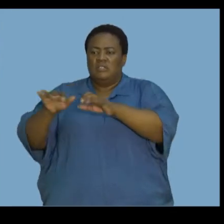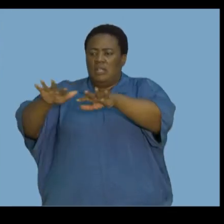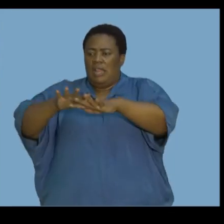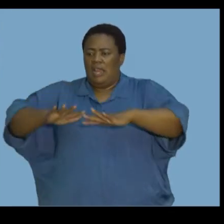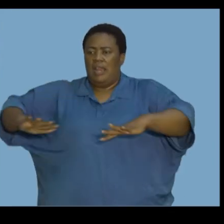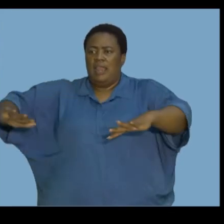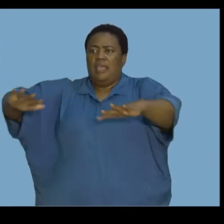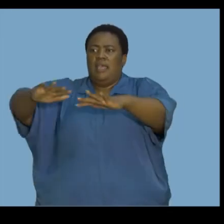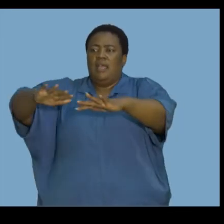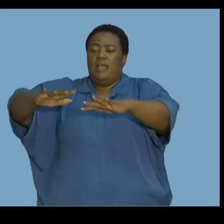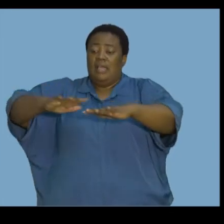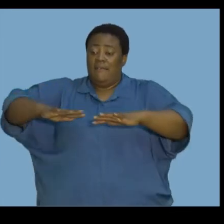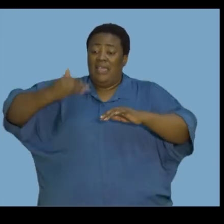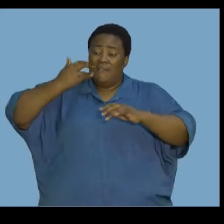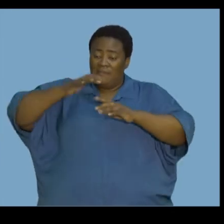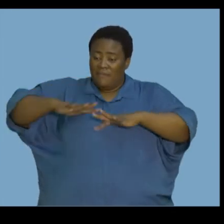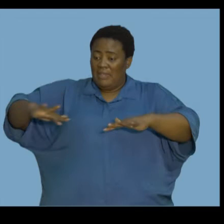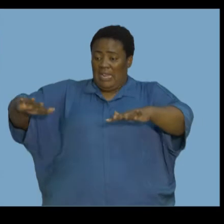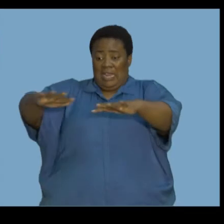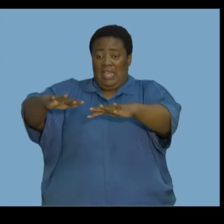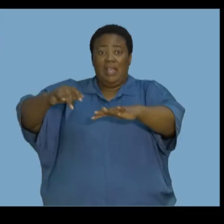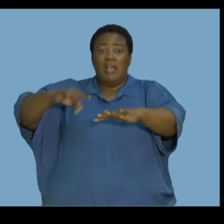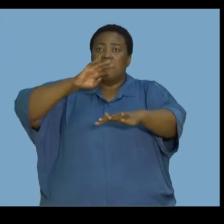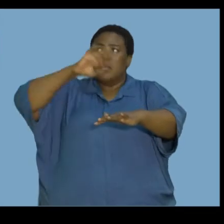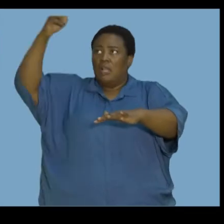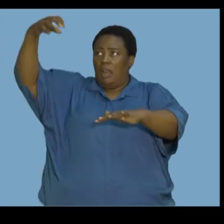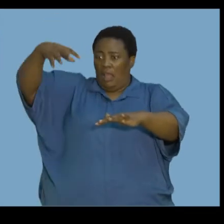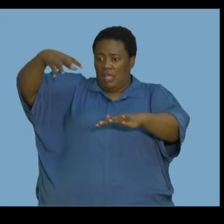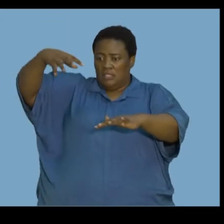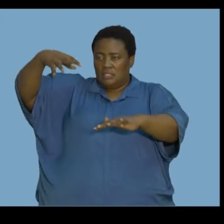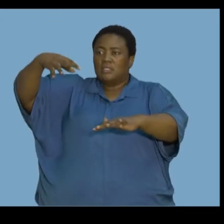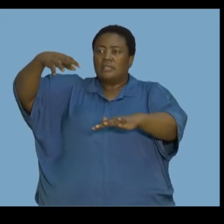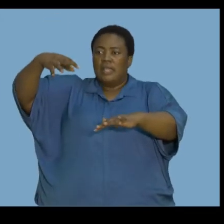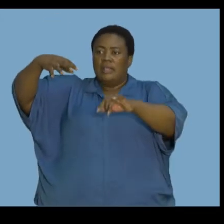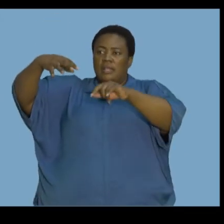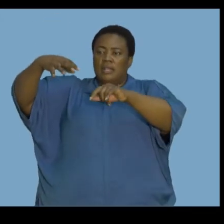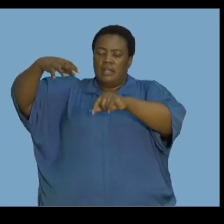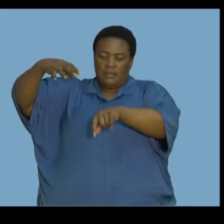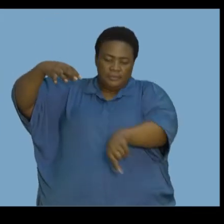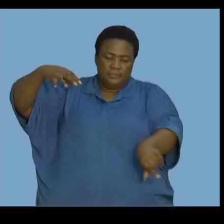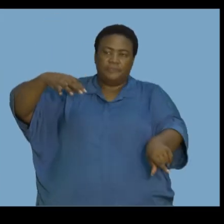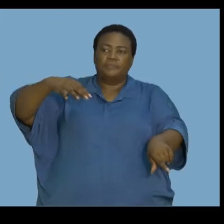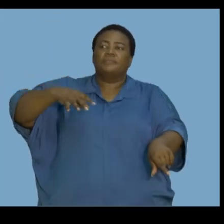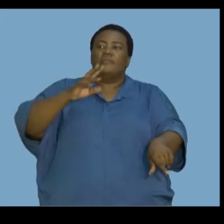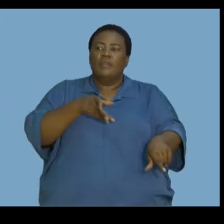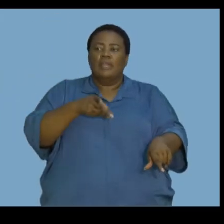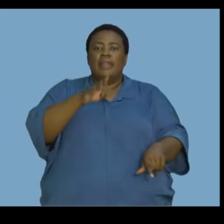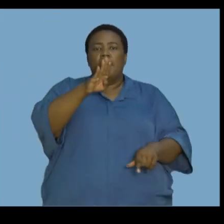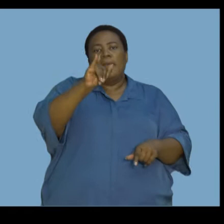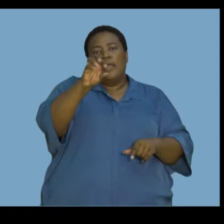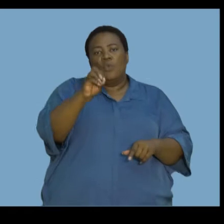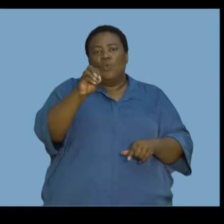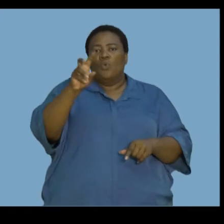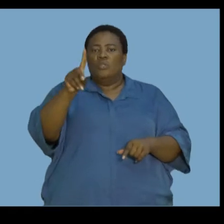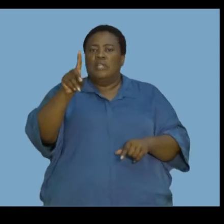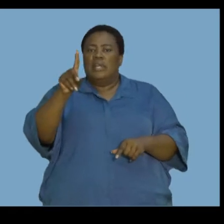surface of the water that stops the sunlight from getting into the phytoplankton and further reducing the biodiversity